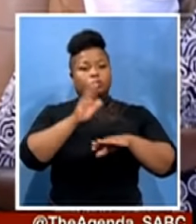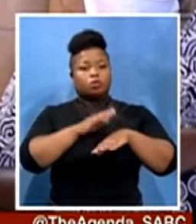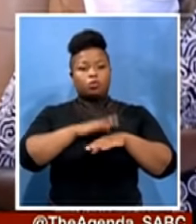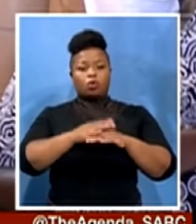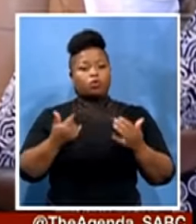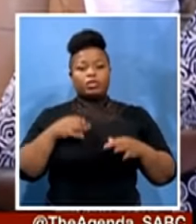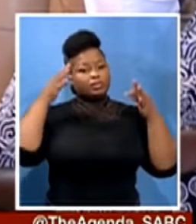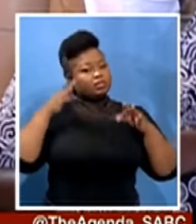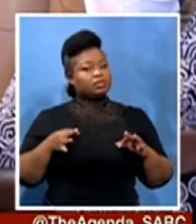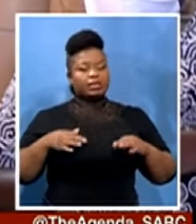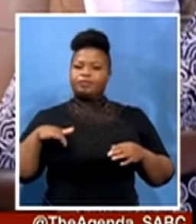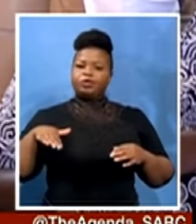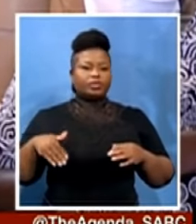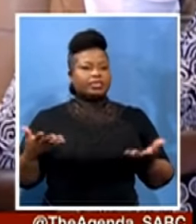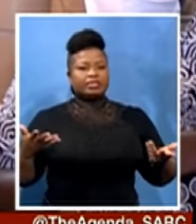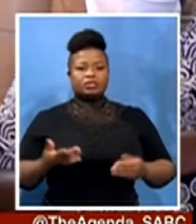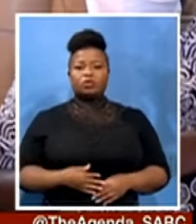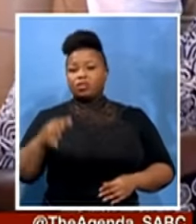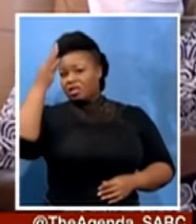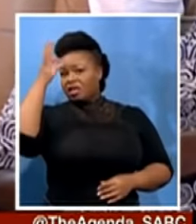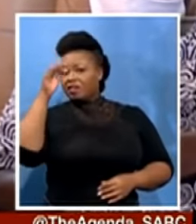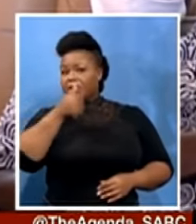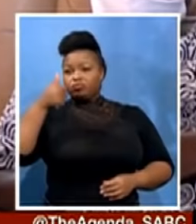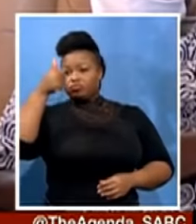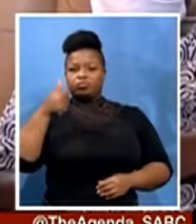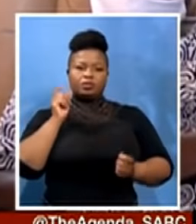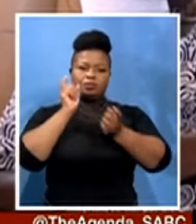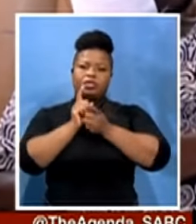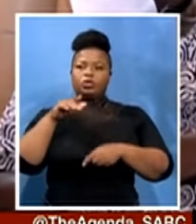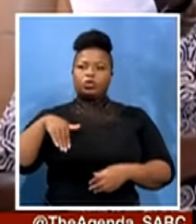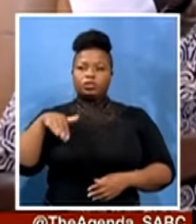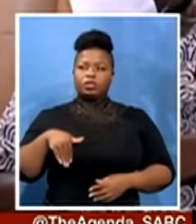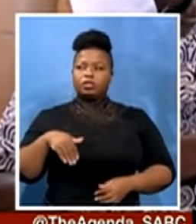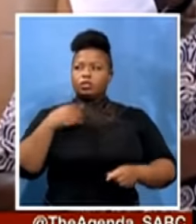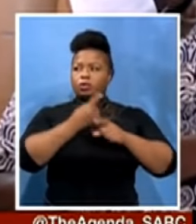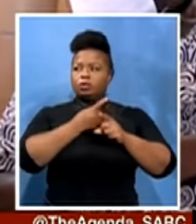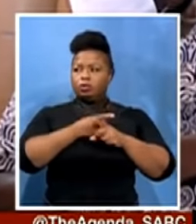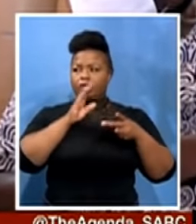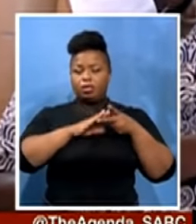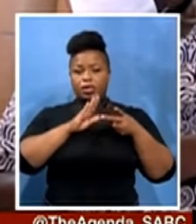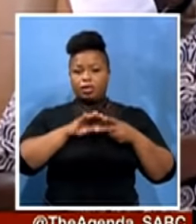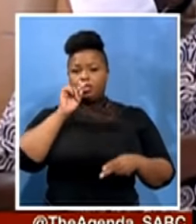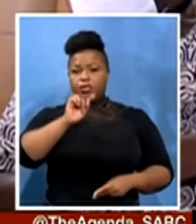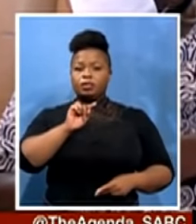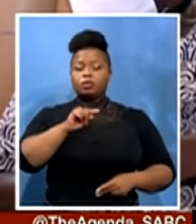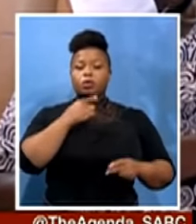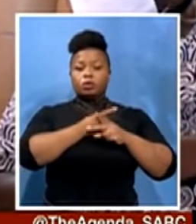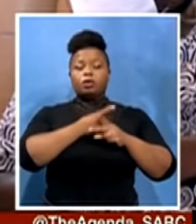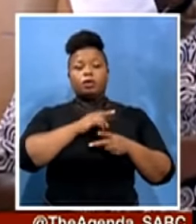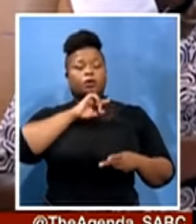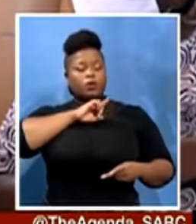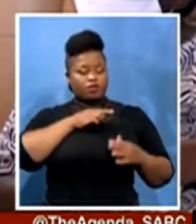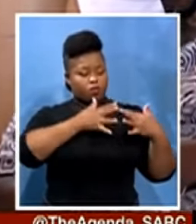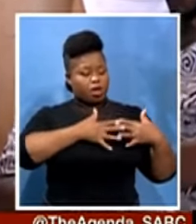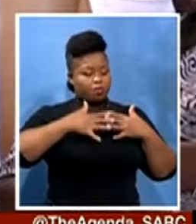any government officials. They haven't had any explanation from the American officials. All that they know